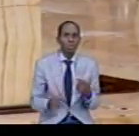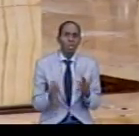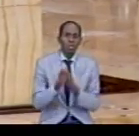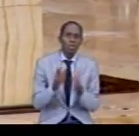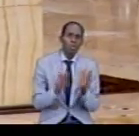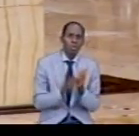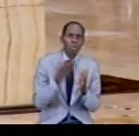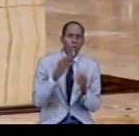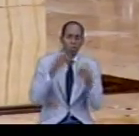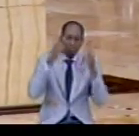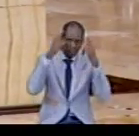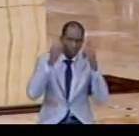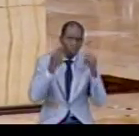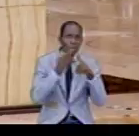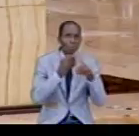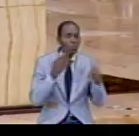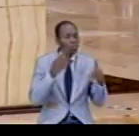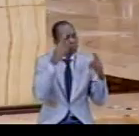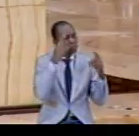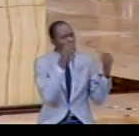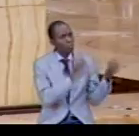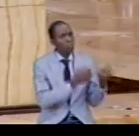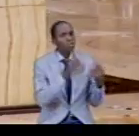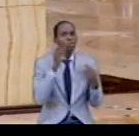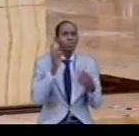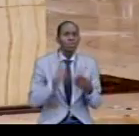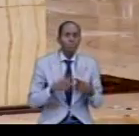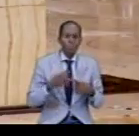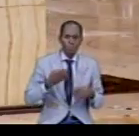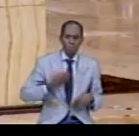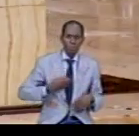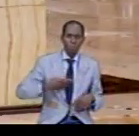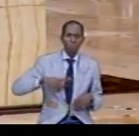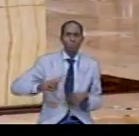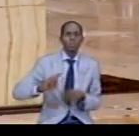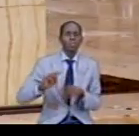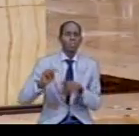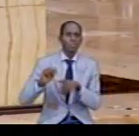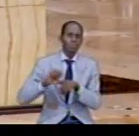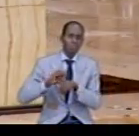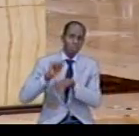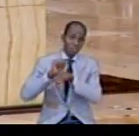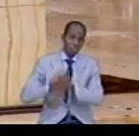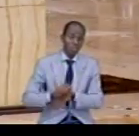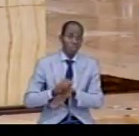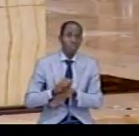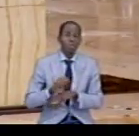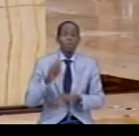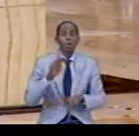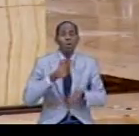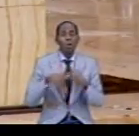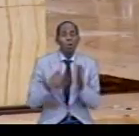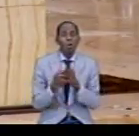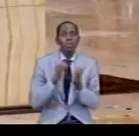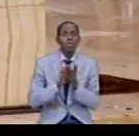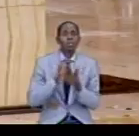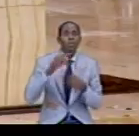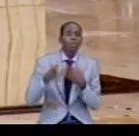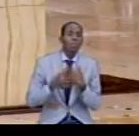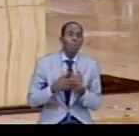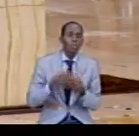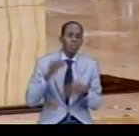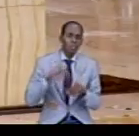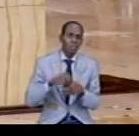Moses from Faith to denominational tradition those who draw back they draw back into